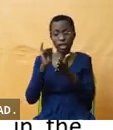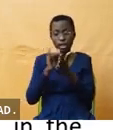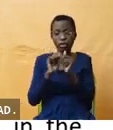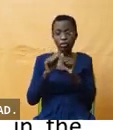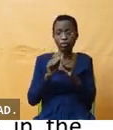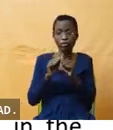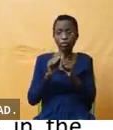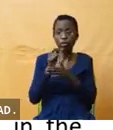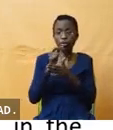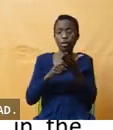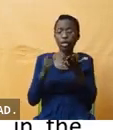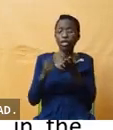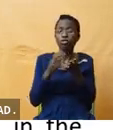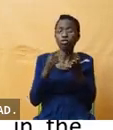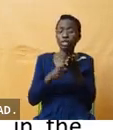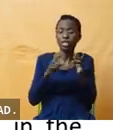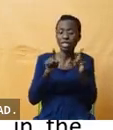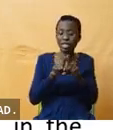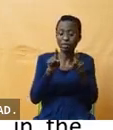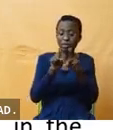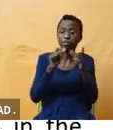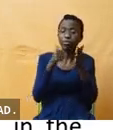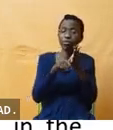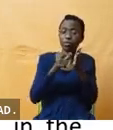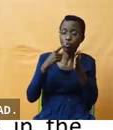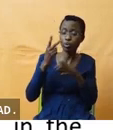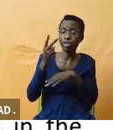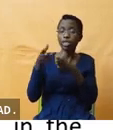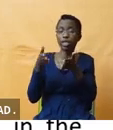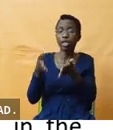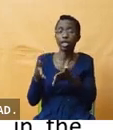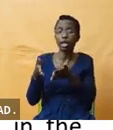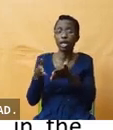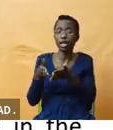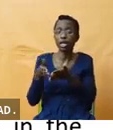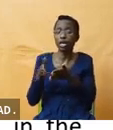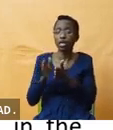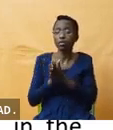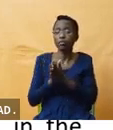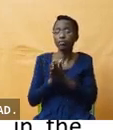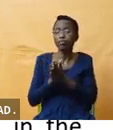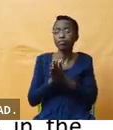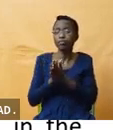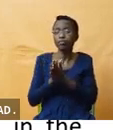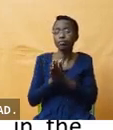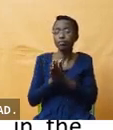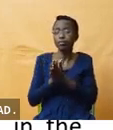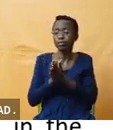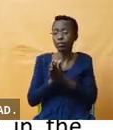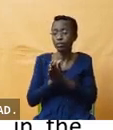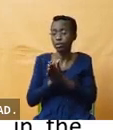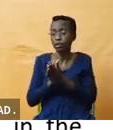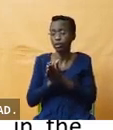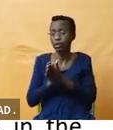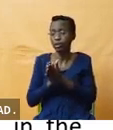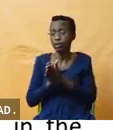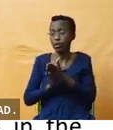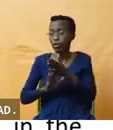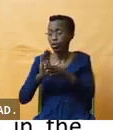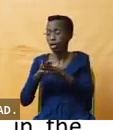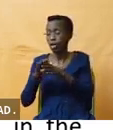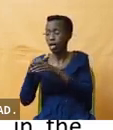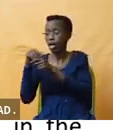in Uganda. Same issues that we see here, procuring outside the provided digital